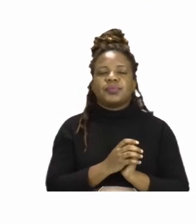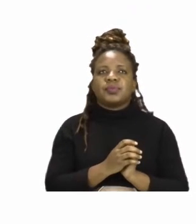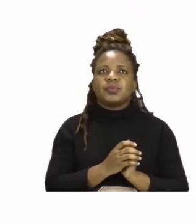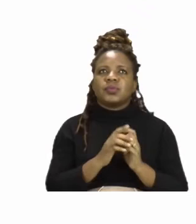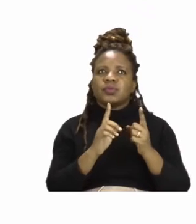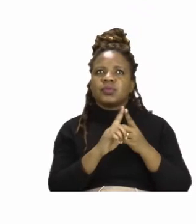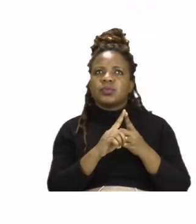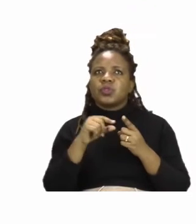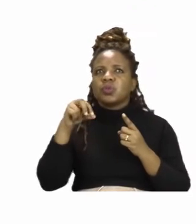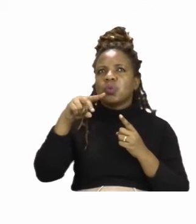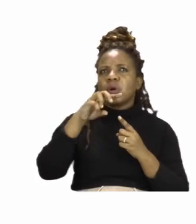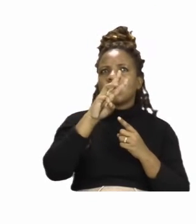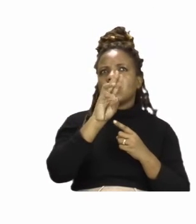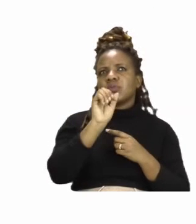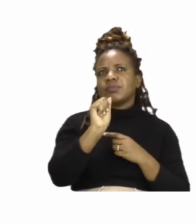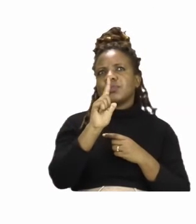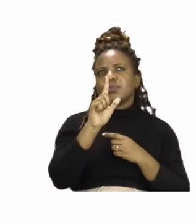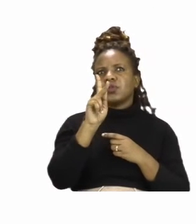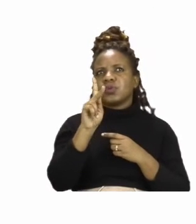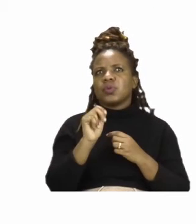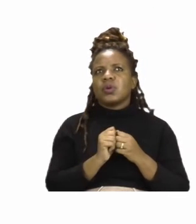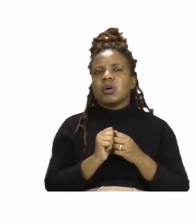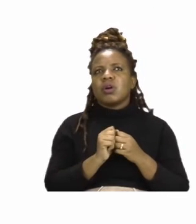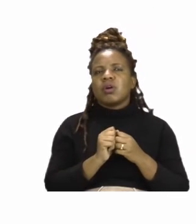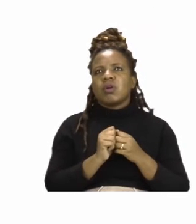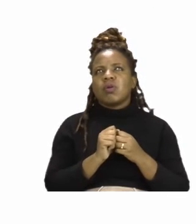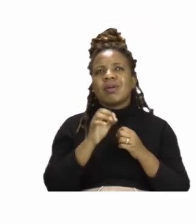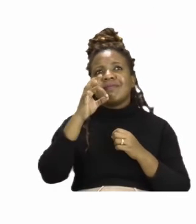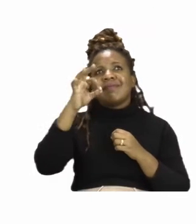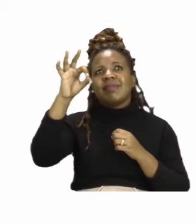walk, fly, write,